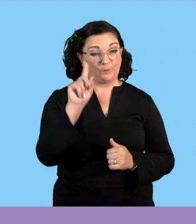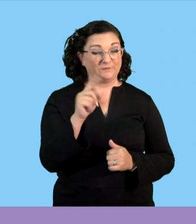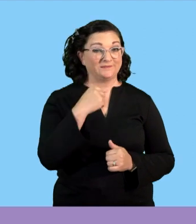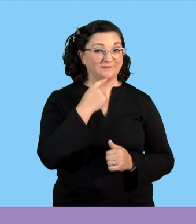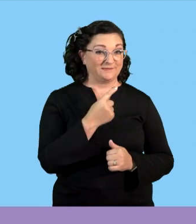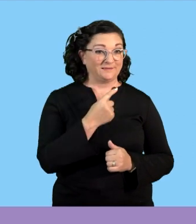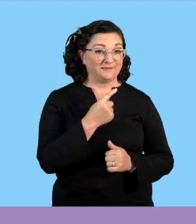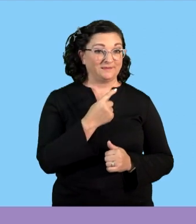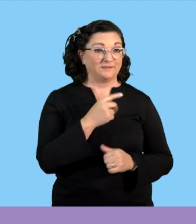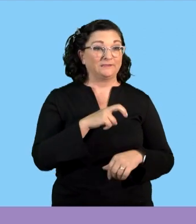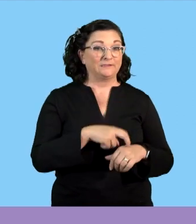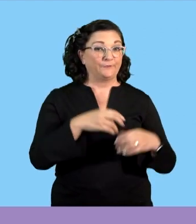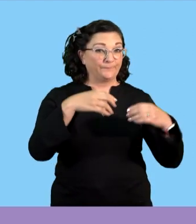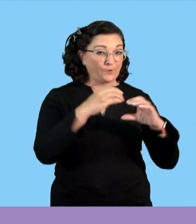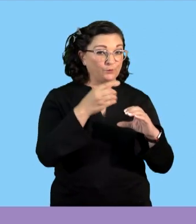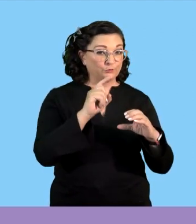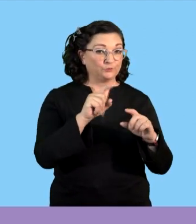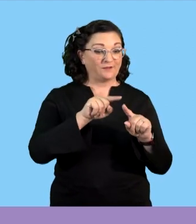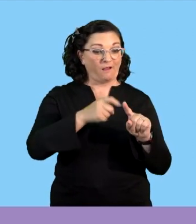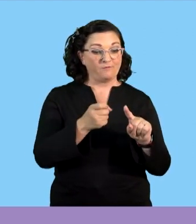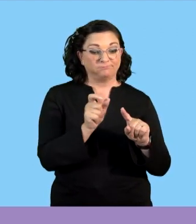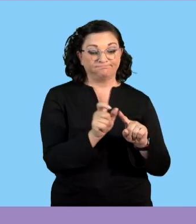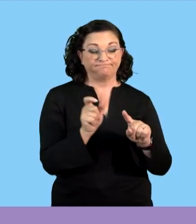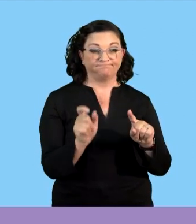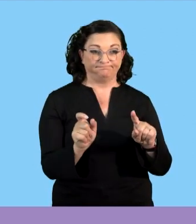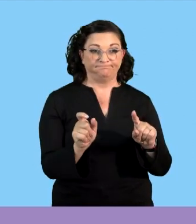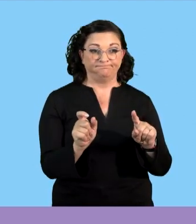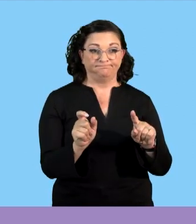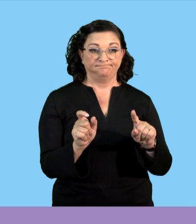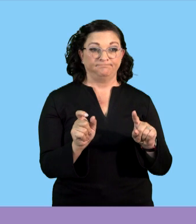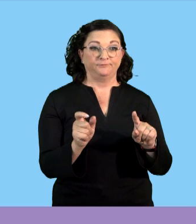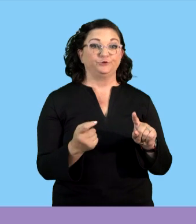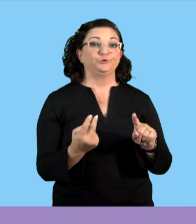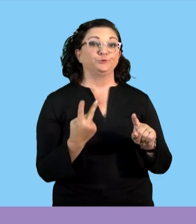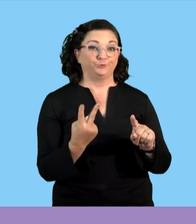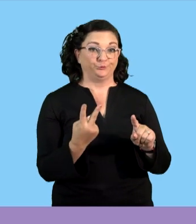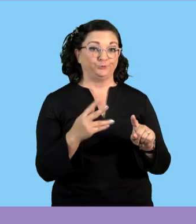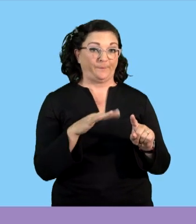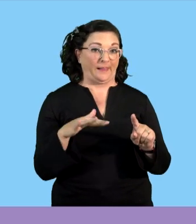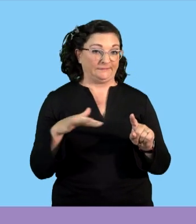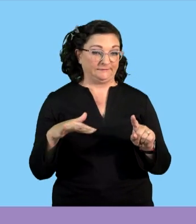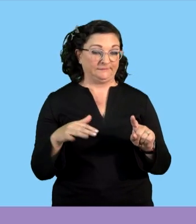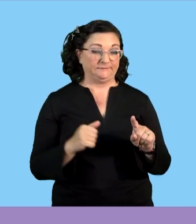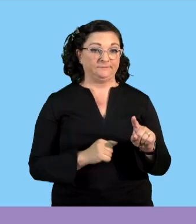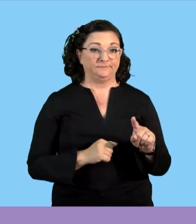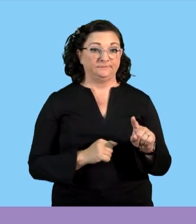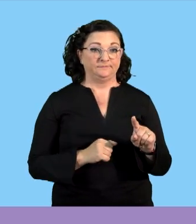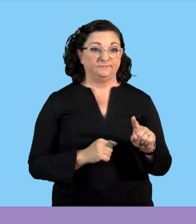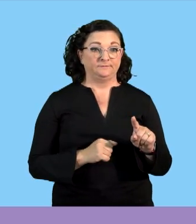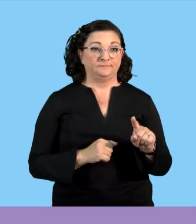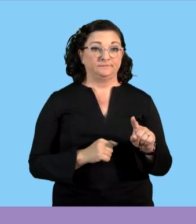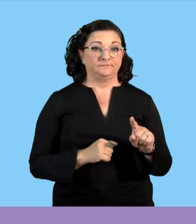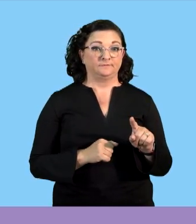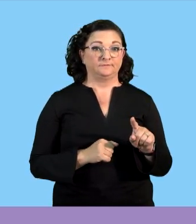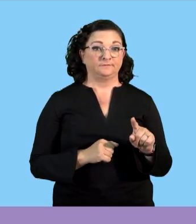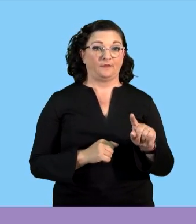But remember, they said to us we should round our answer to 2 decimal